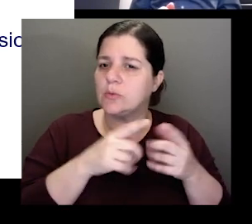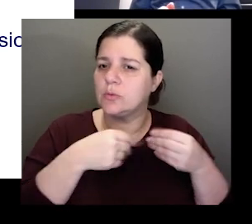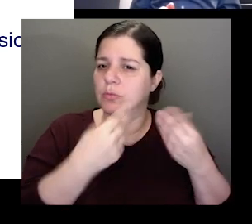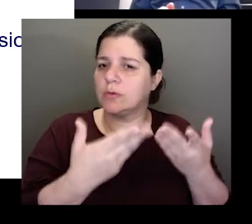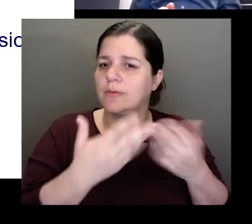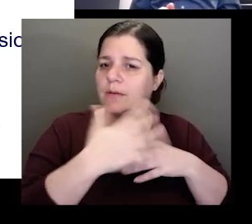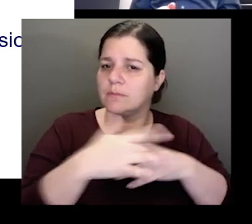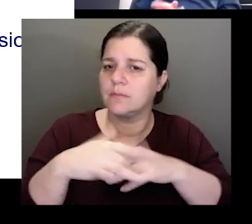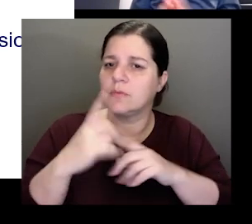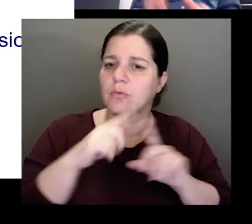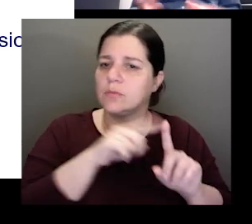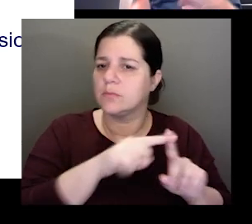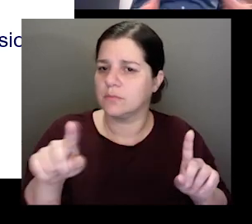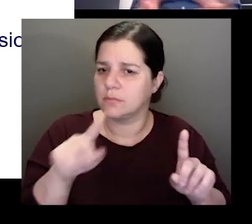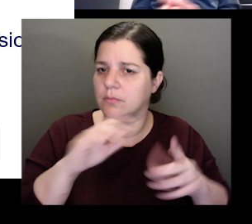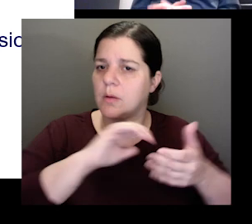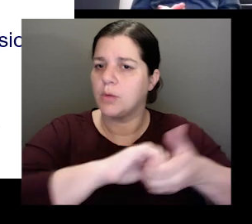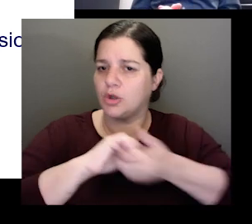to, after